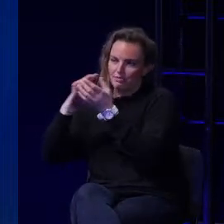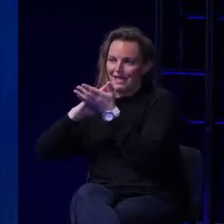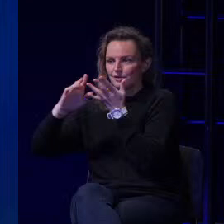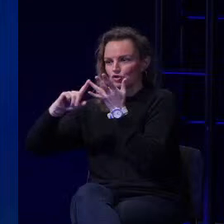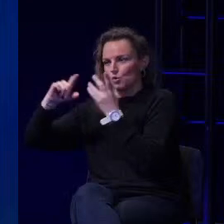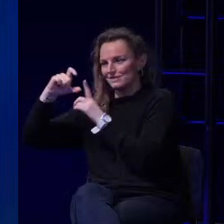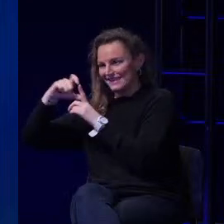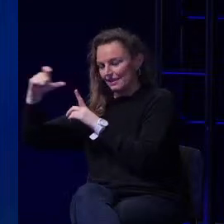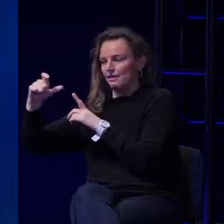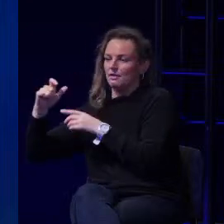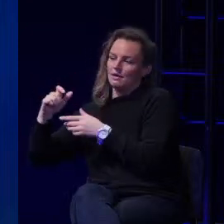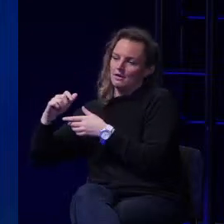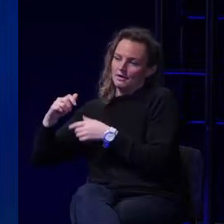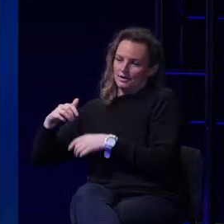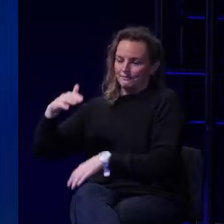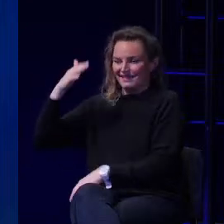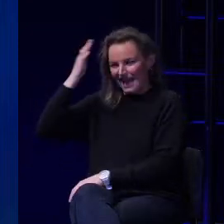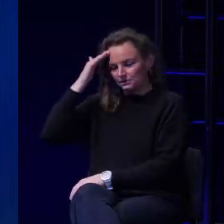easy?